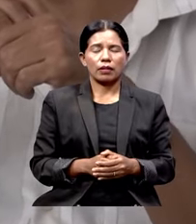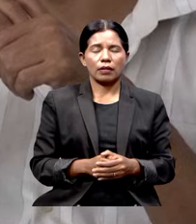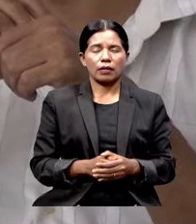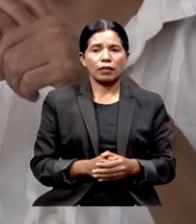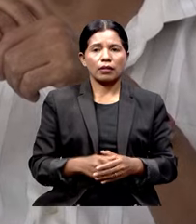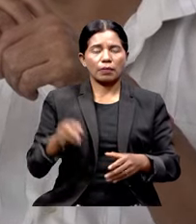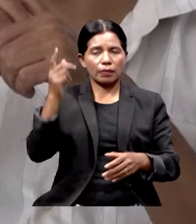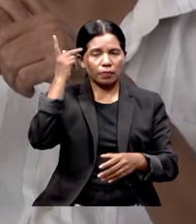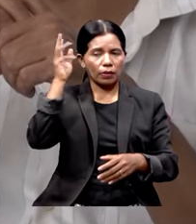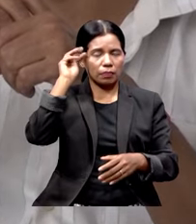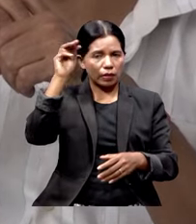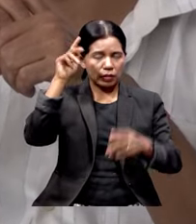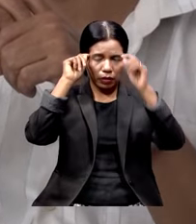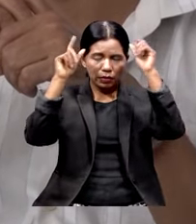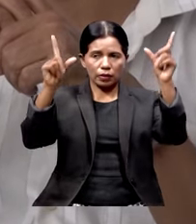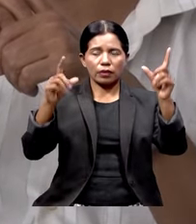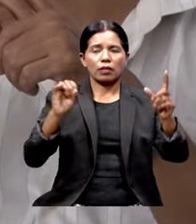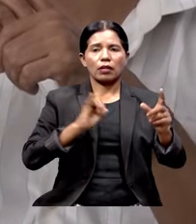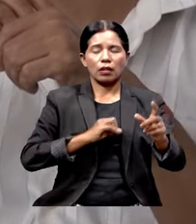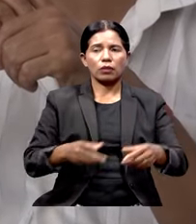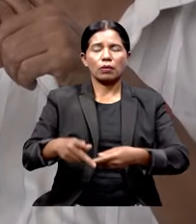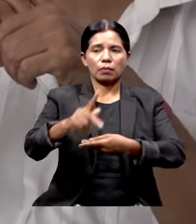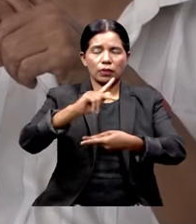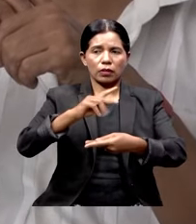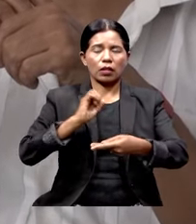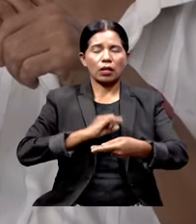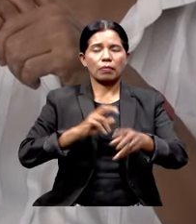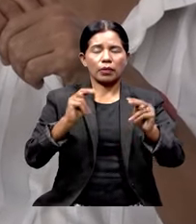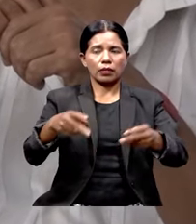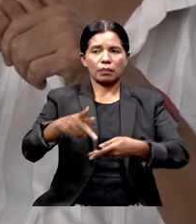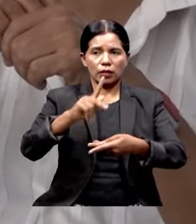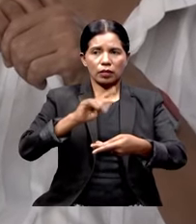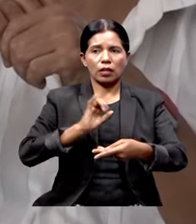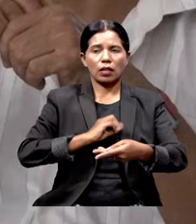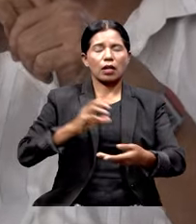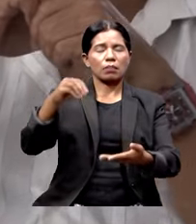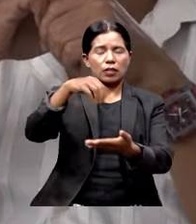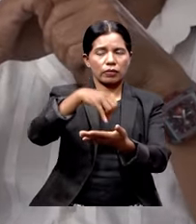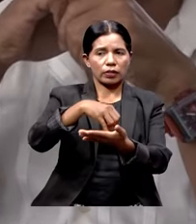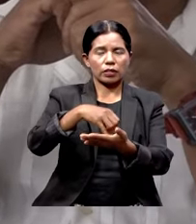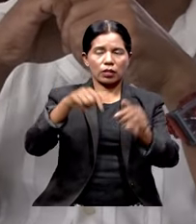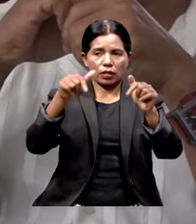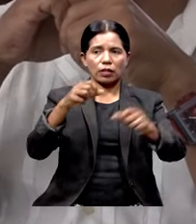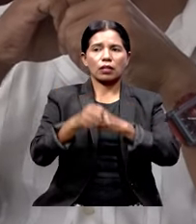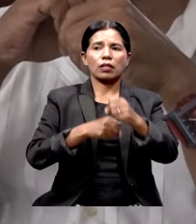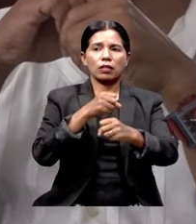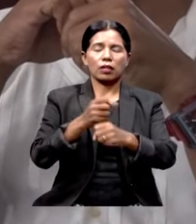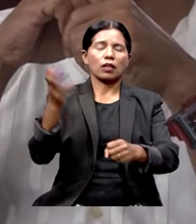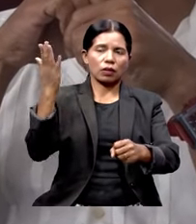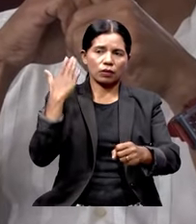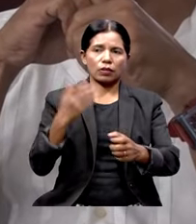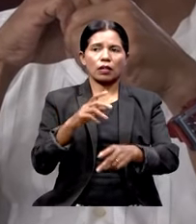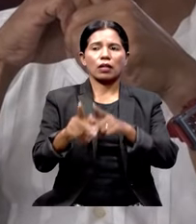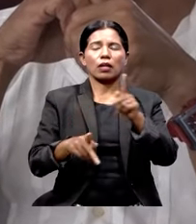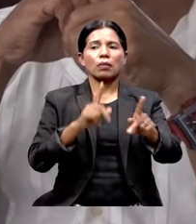Leste, to idane protection. How procedure protection? How investor? Tinan Kotuk,